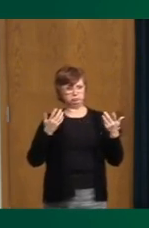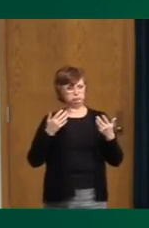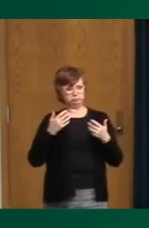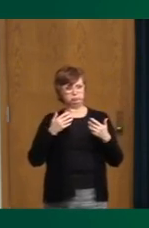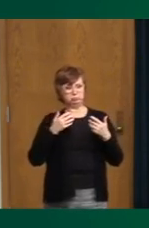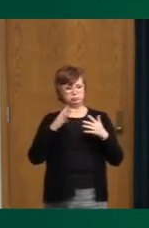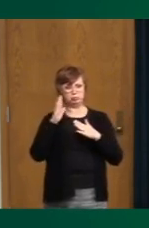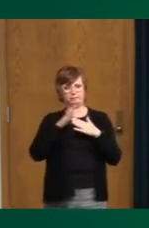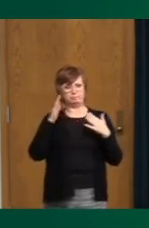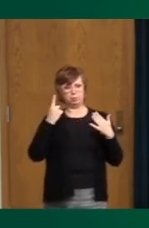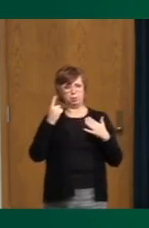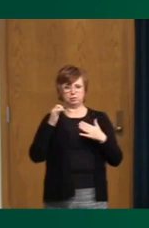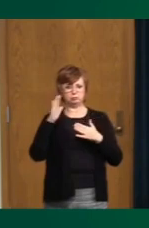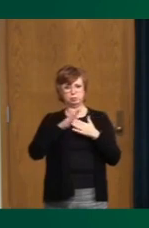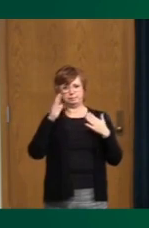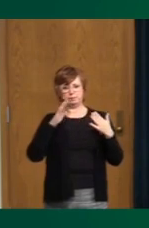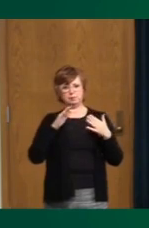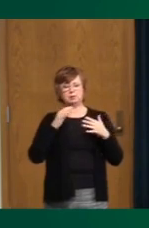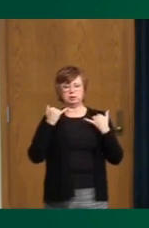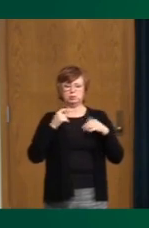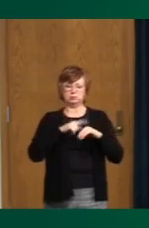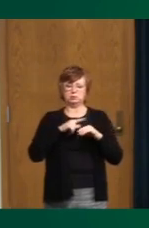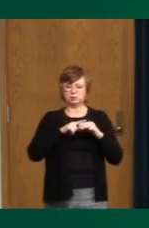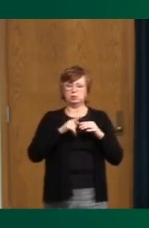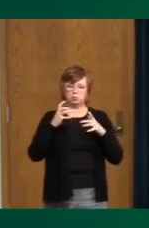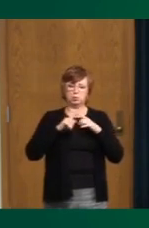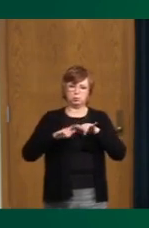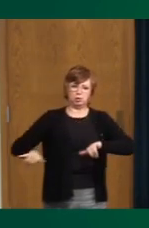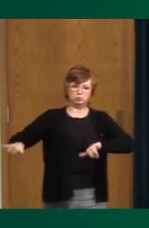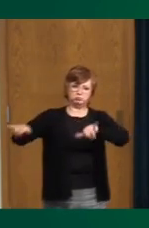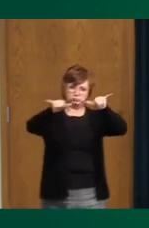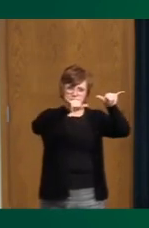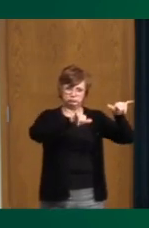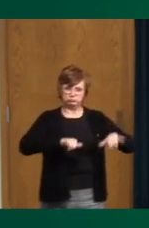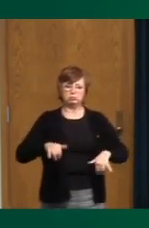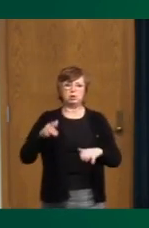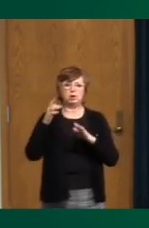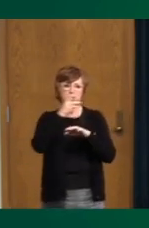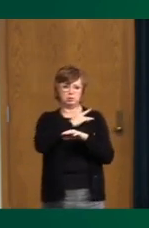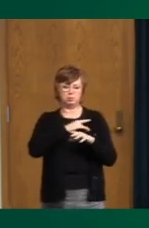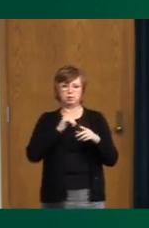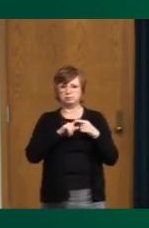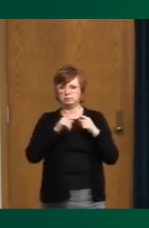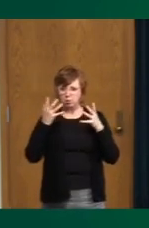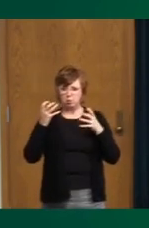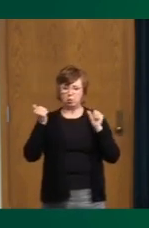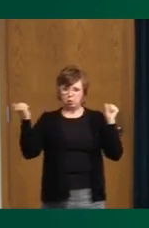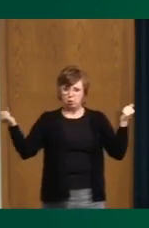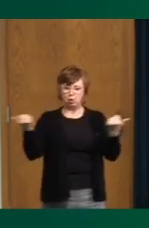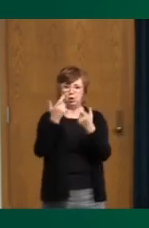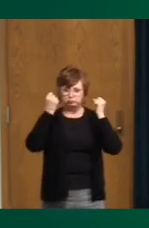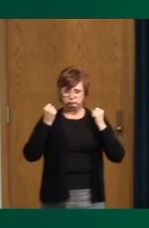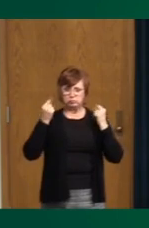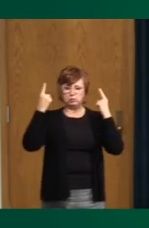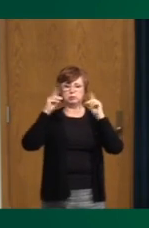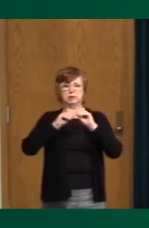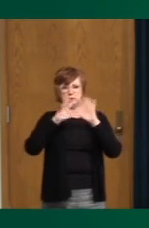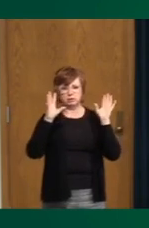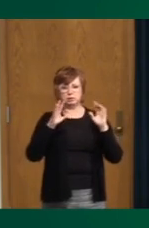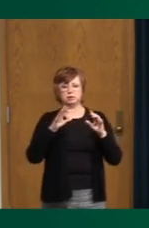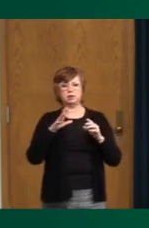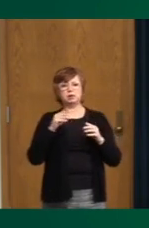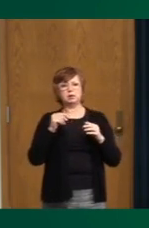here today to the entire province to ensure that it's simple, it's concise, and that there's no misunderstanding across the province.